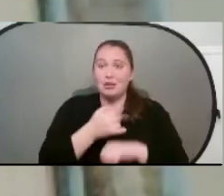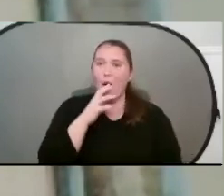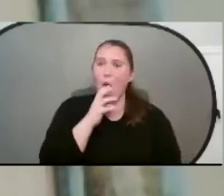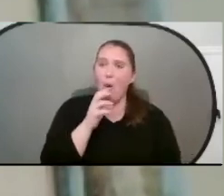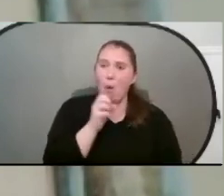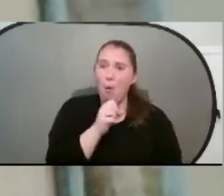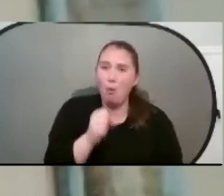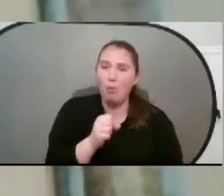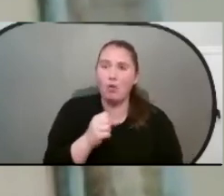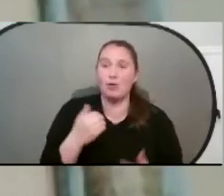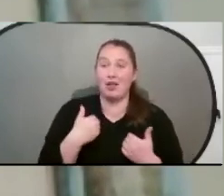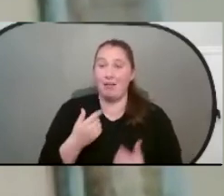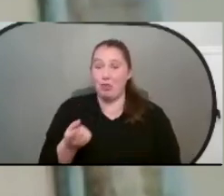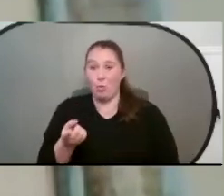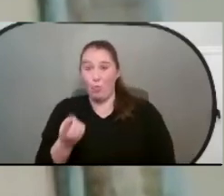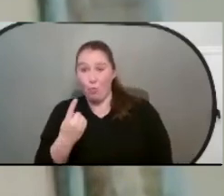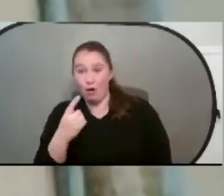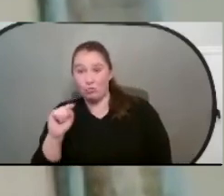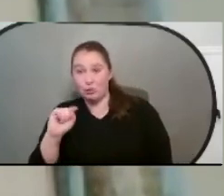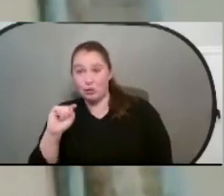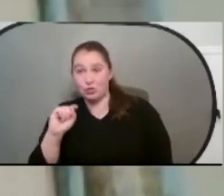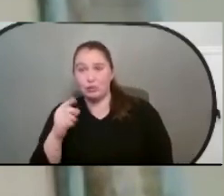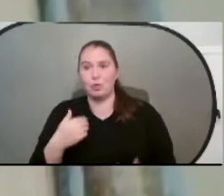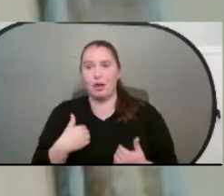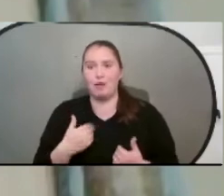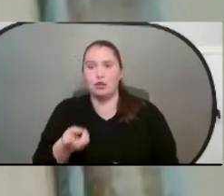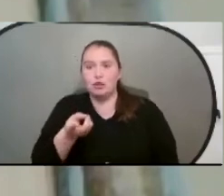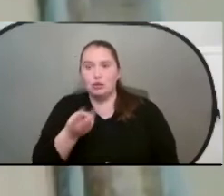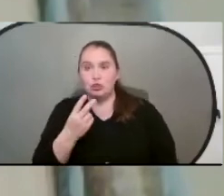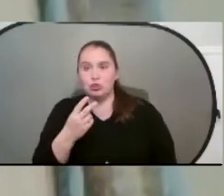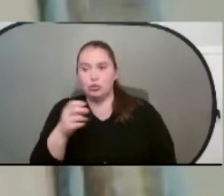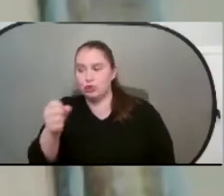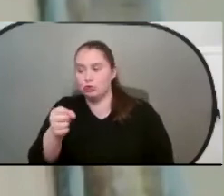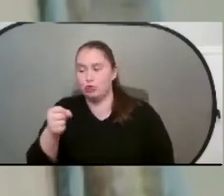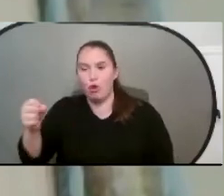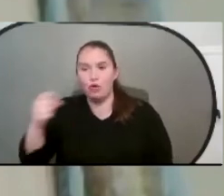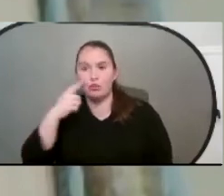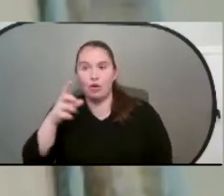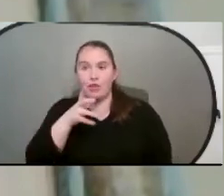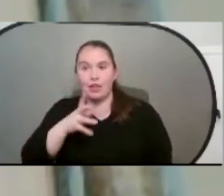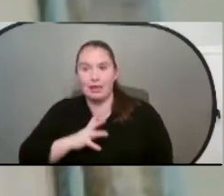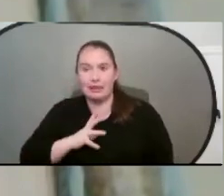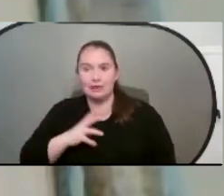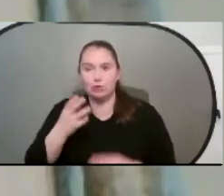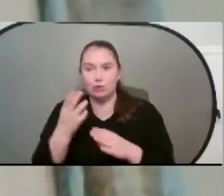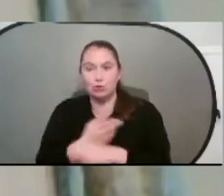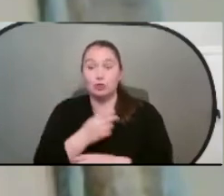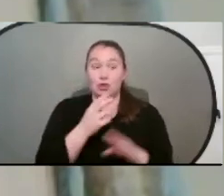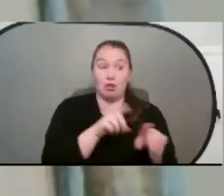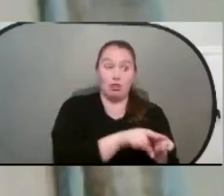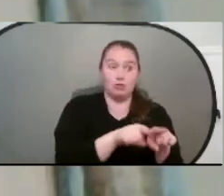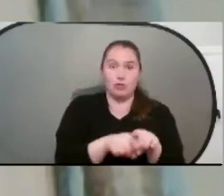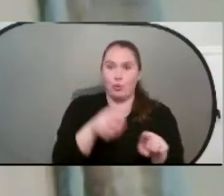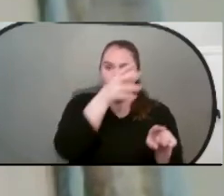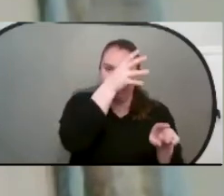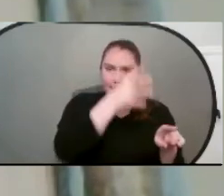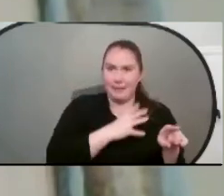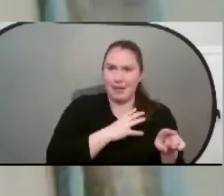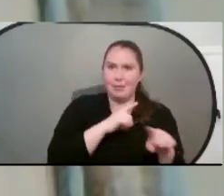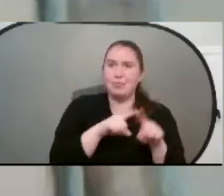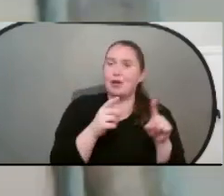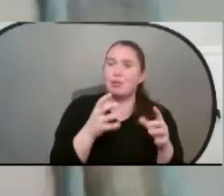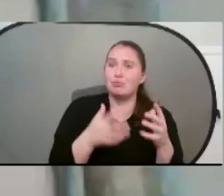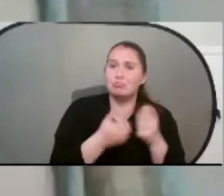restroom with two stalls for, for our ladies to use and also for our men, but our majority